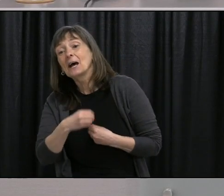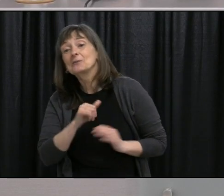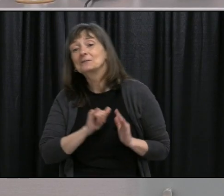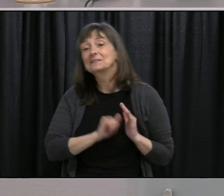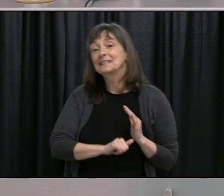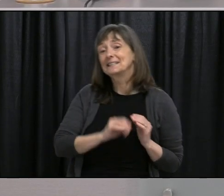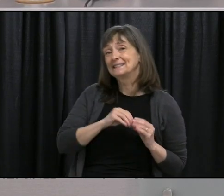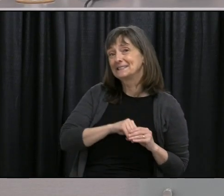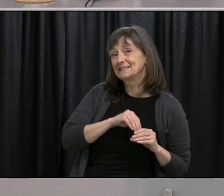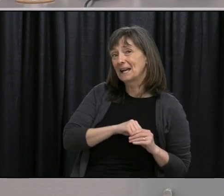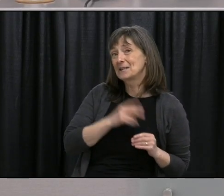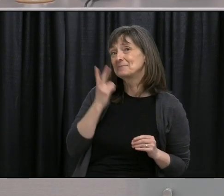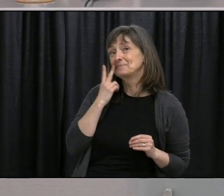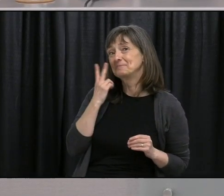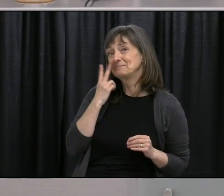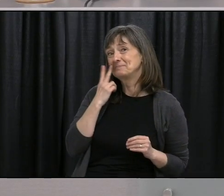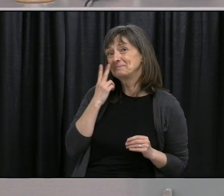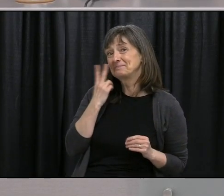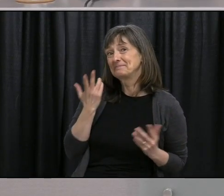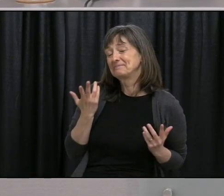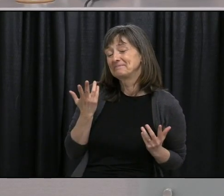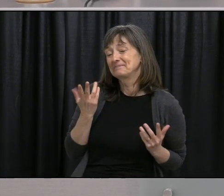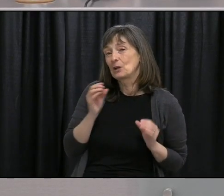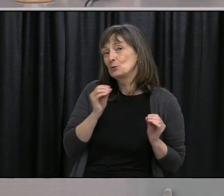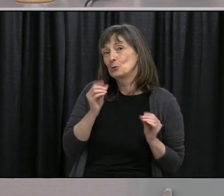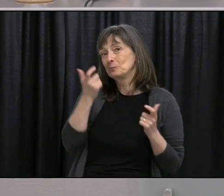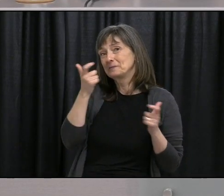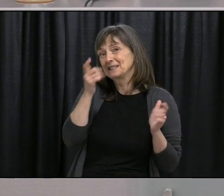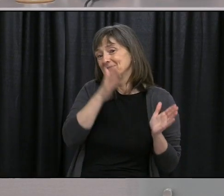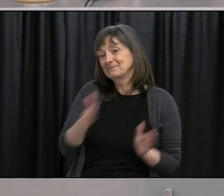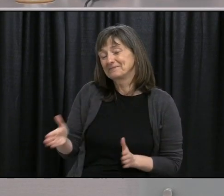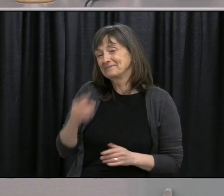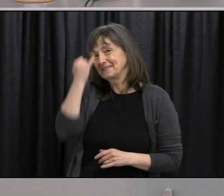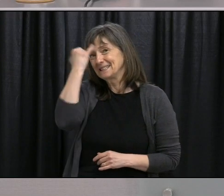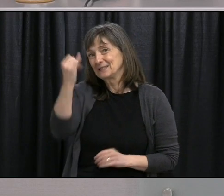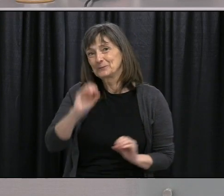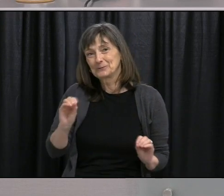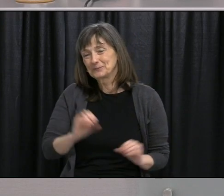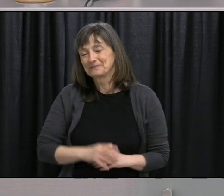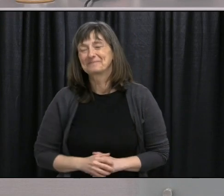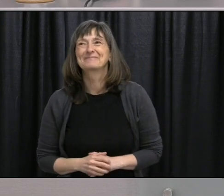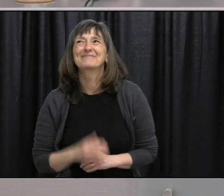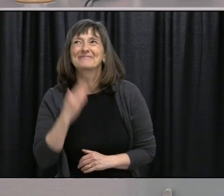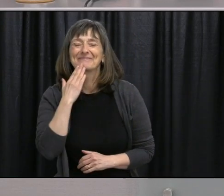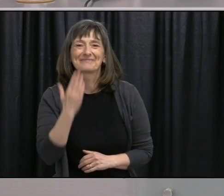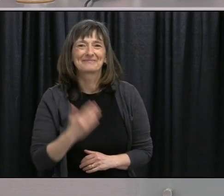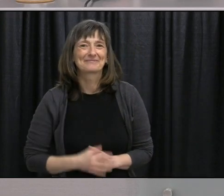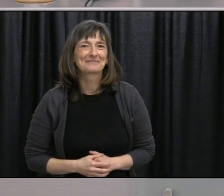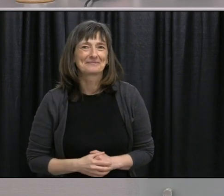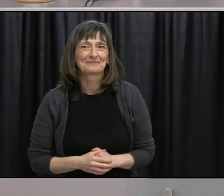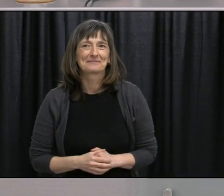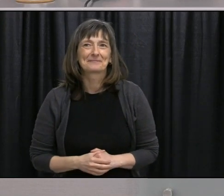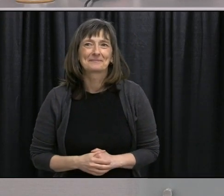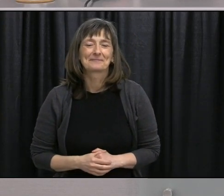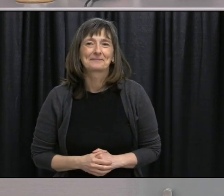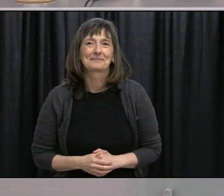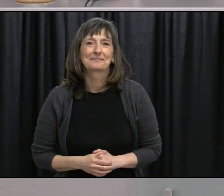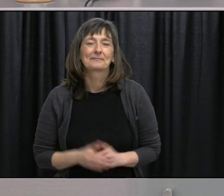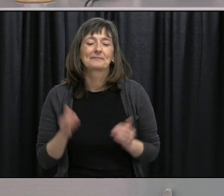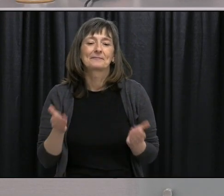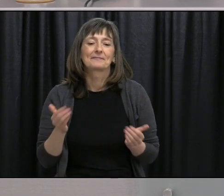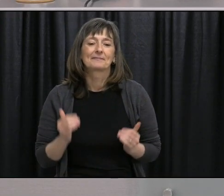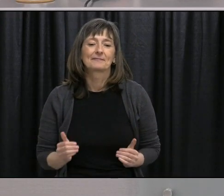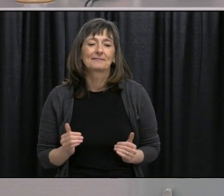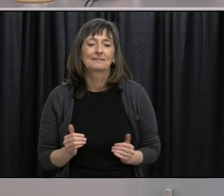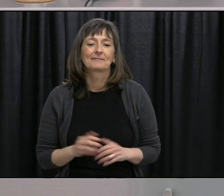inside. But I don't have any grand plans. Thank you. And our next